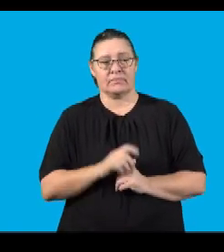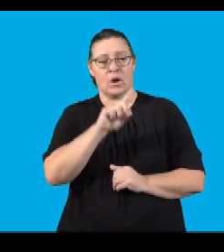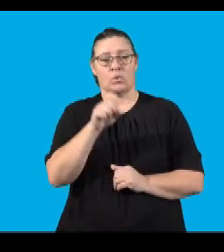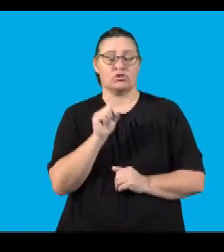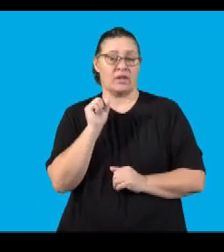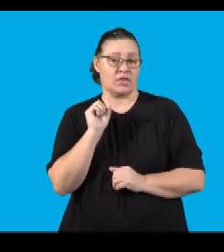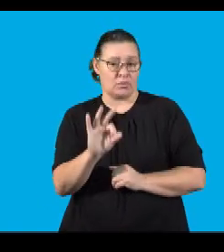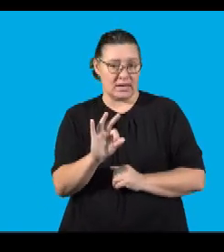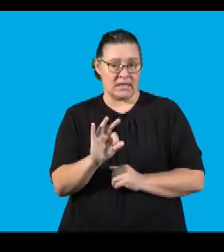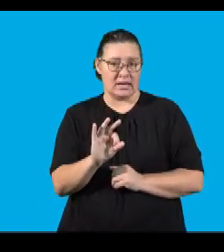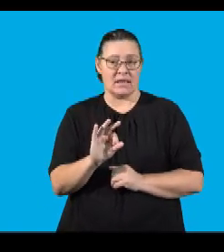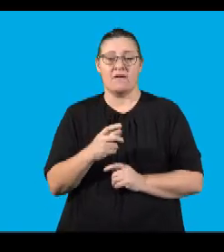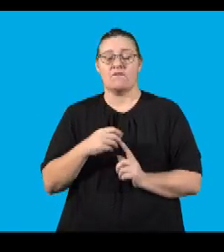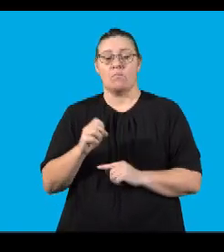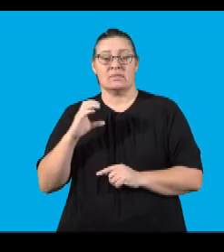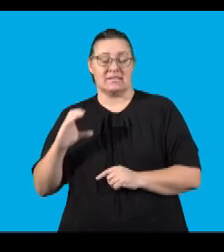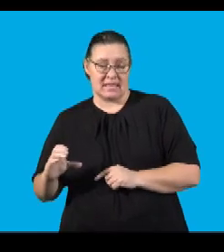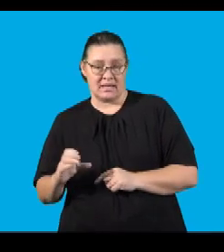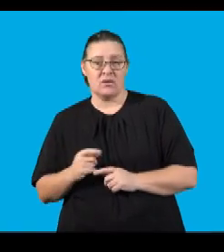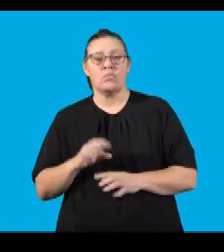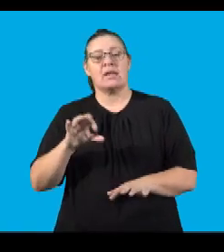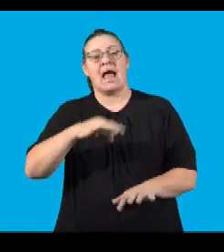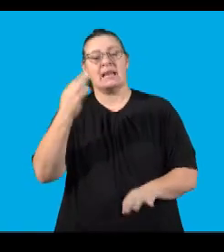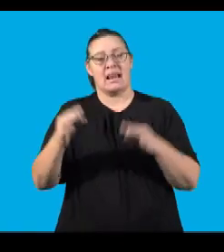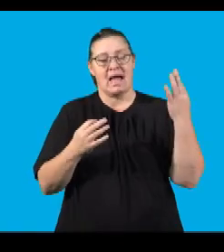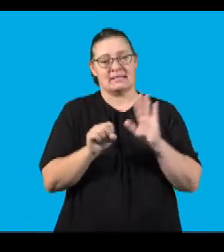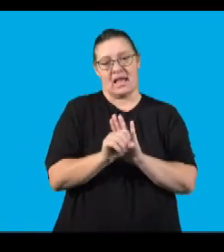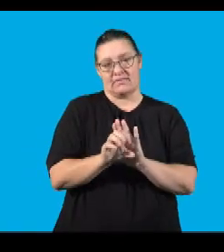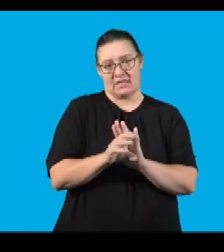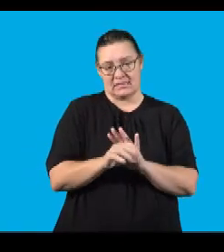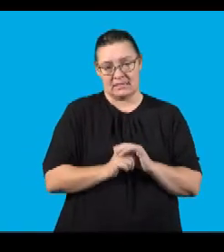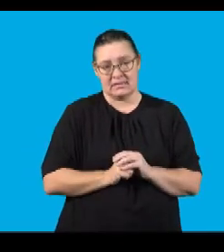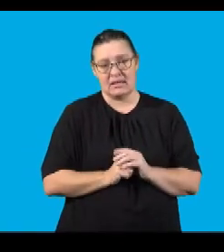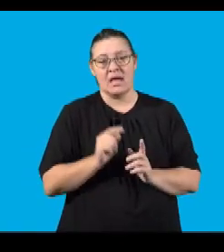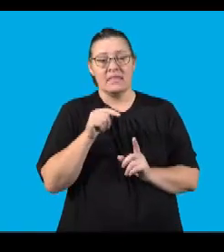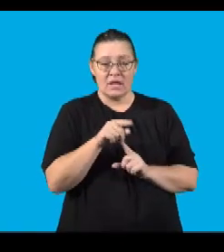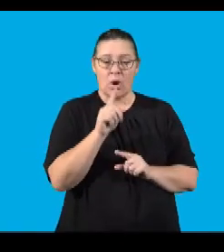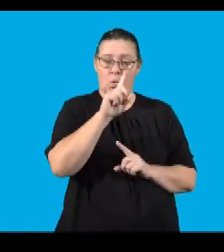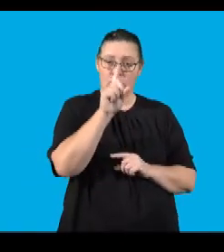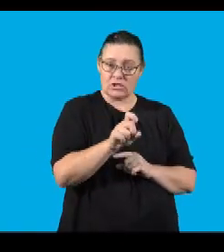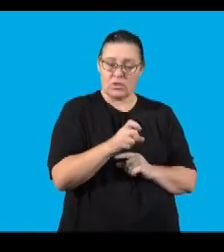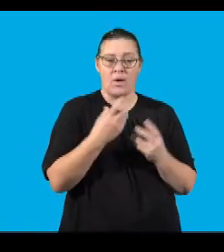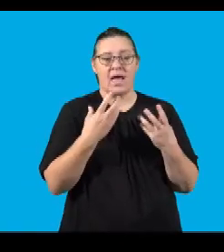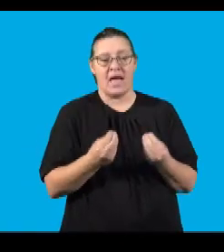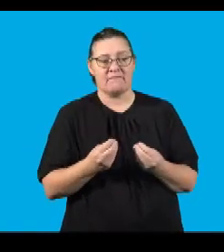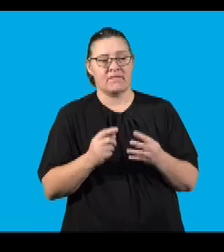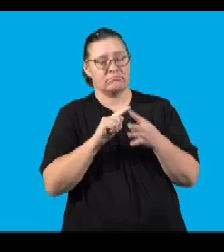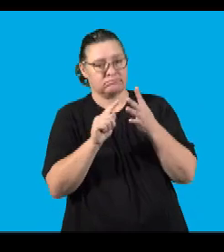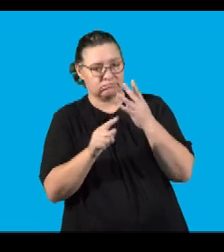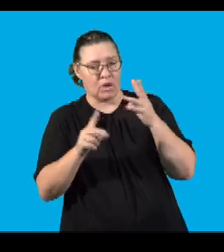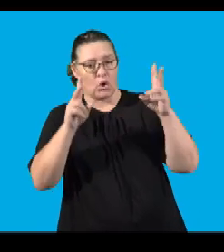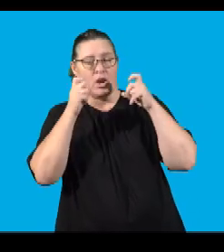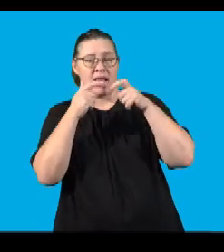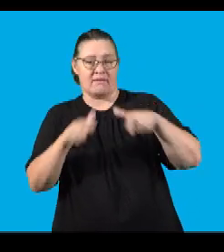Question 3 in section C is analyzing advertising. Again, in this question, we have all the